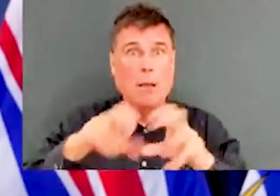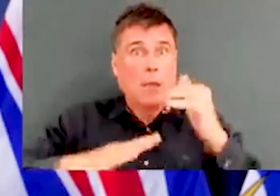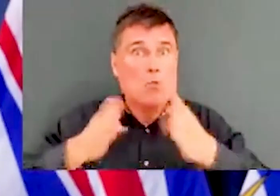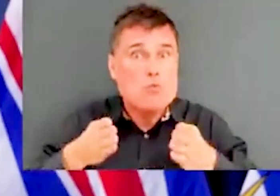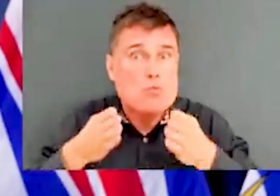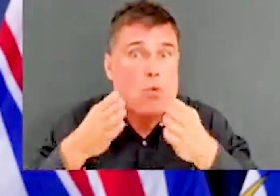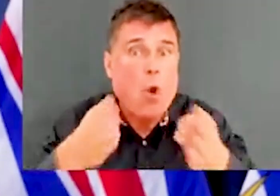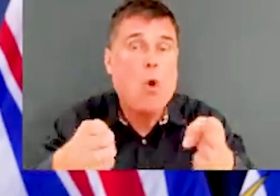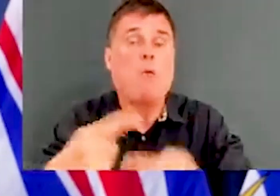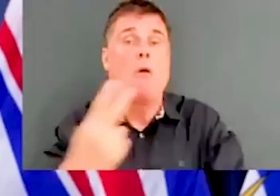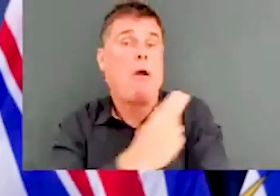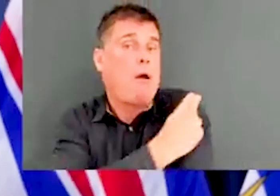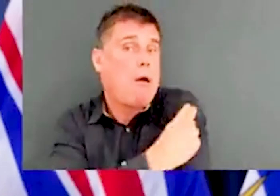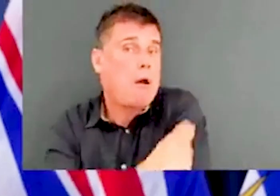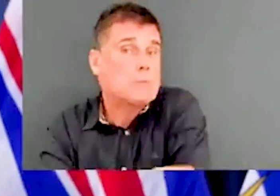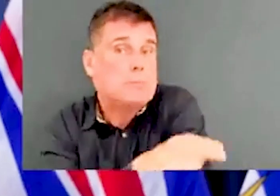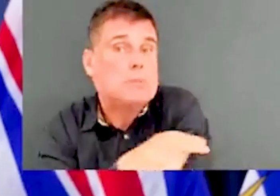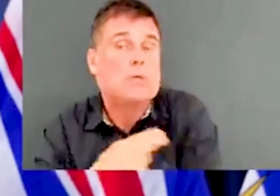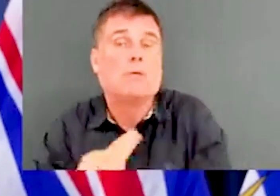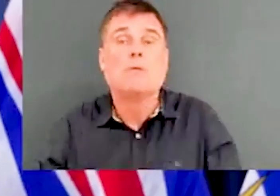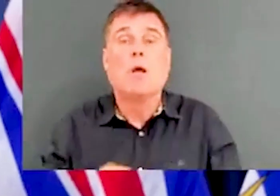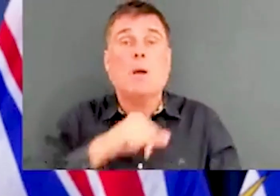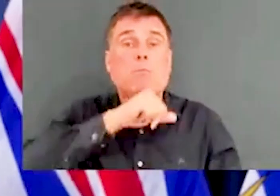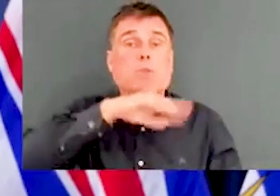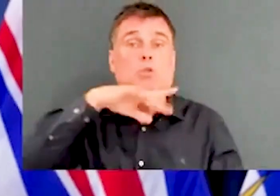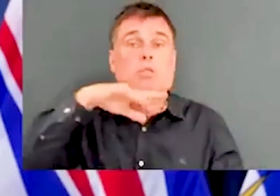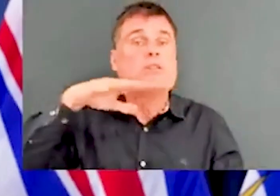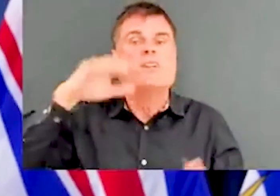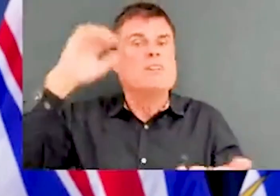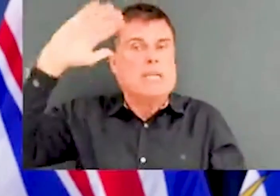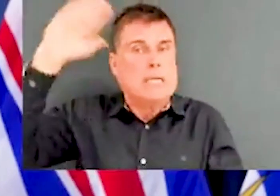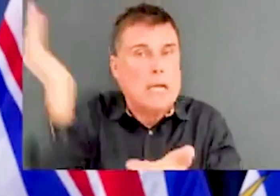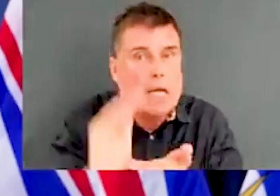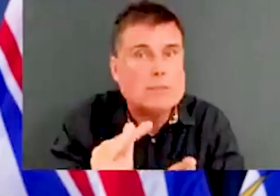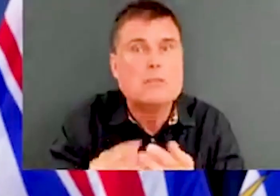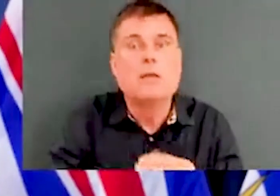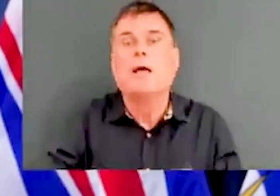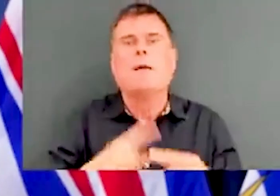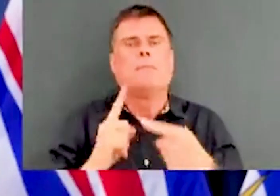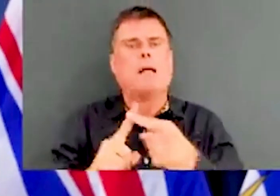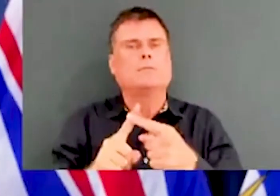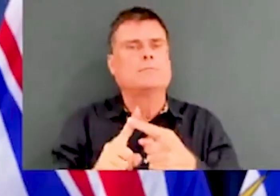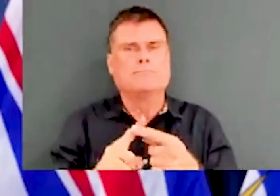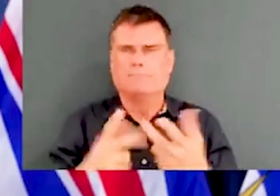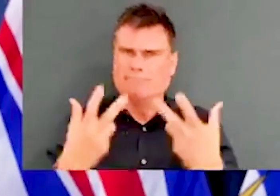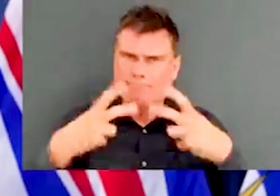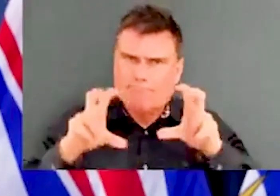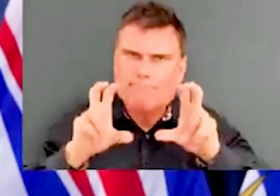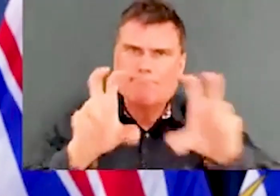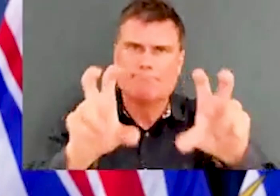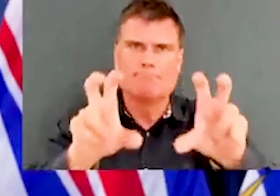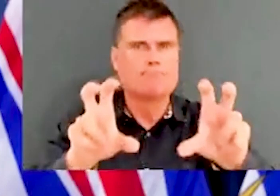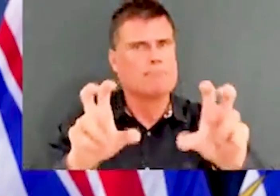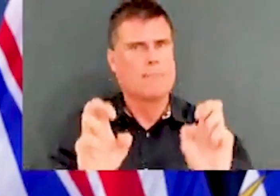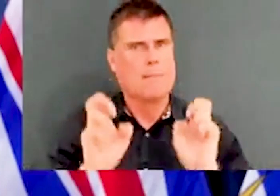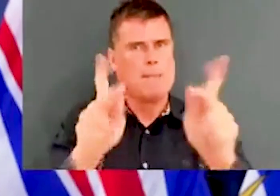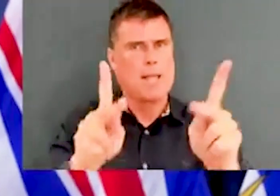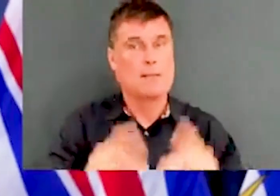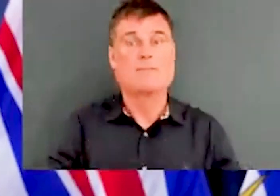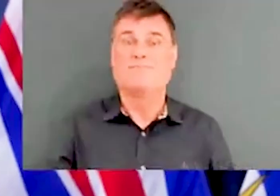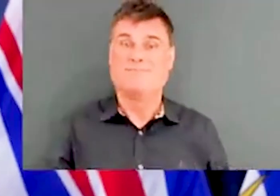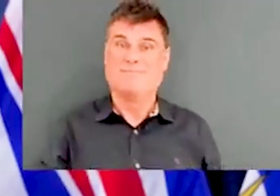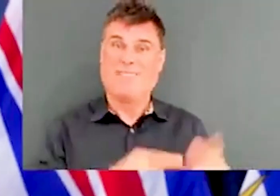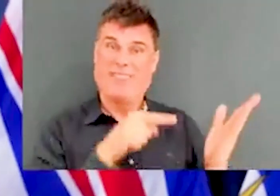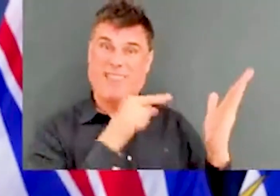for investors. The existing royalty system was set up nearly 3 decades ago. Since then, a patchwork of